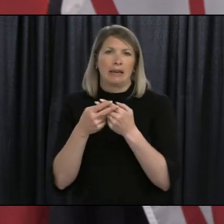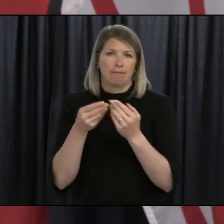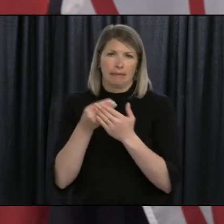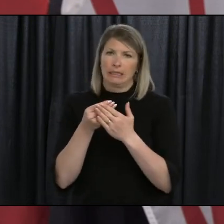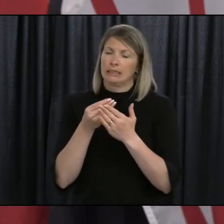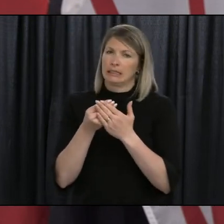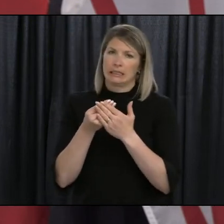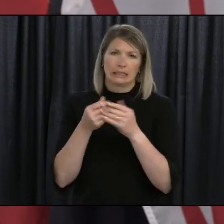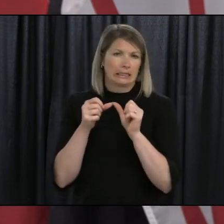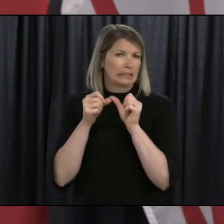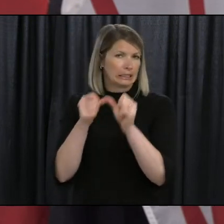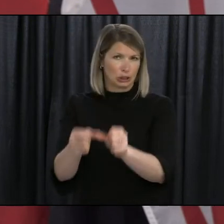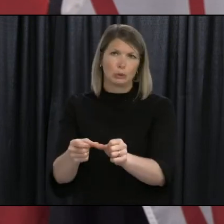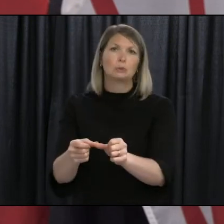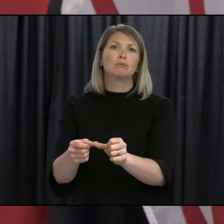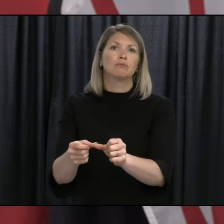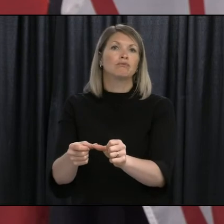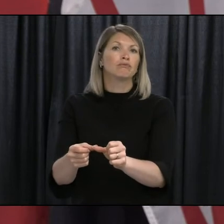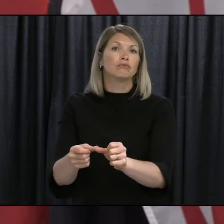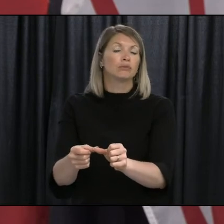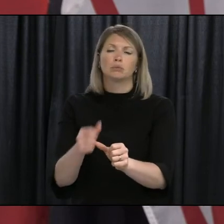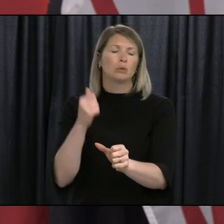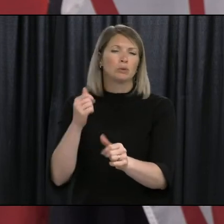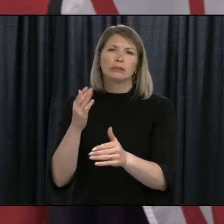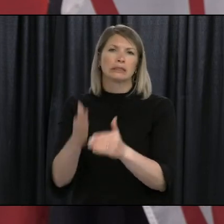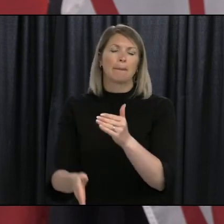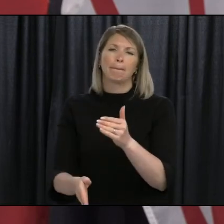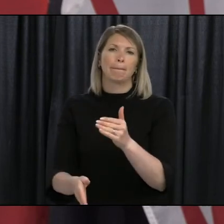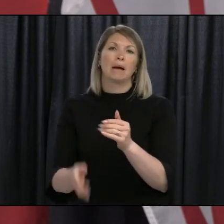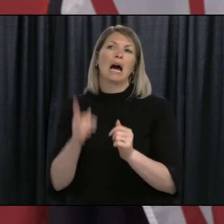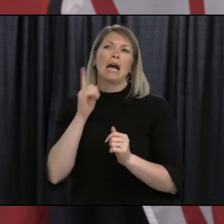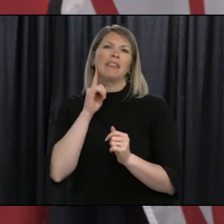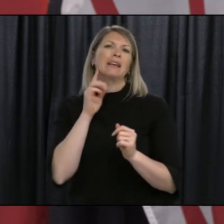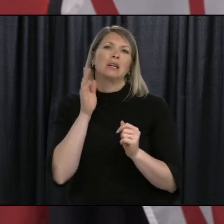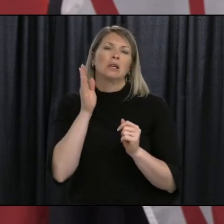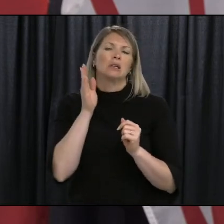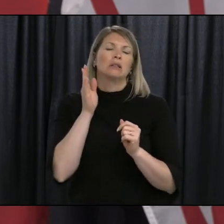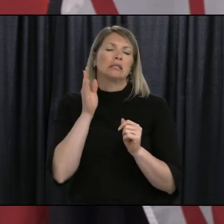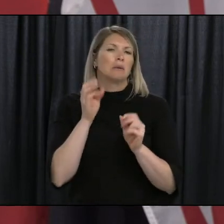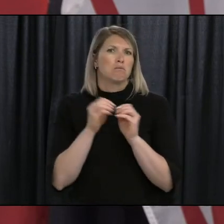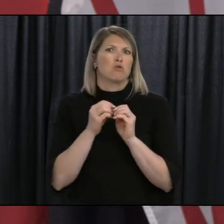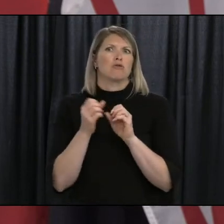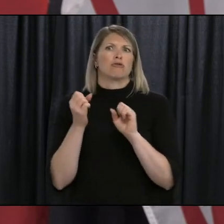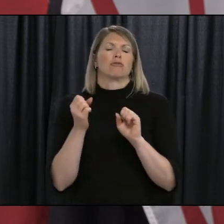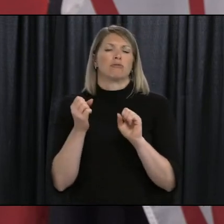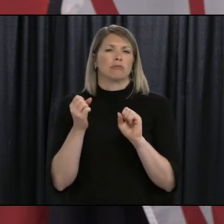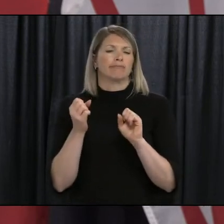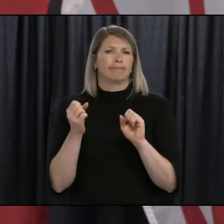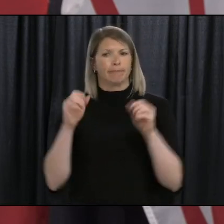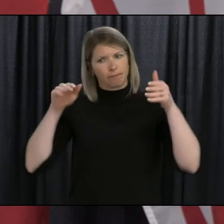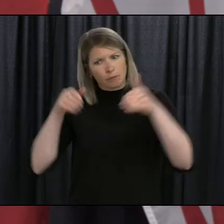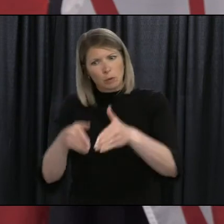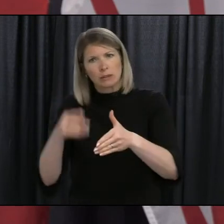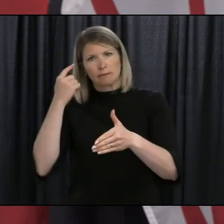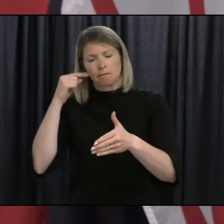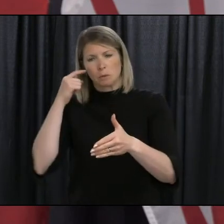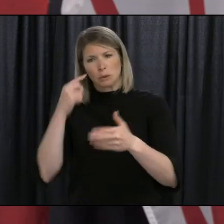with them. That work is going to continue, and I think we need to have an even stronger focus on that as we move